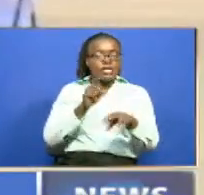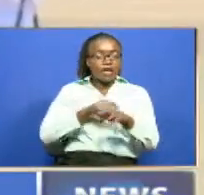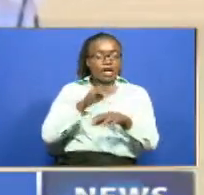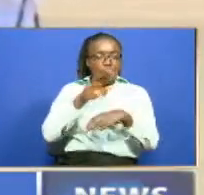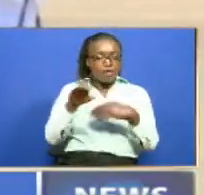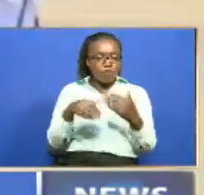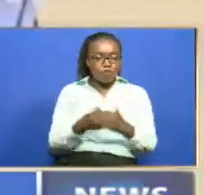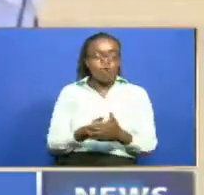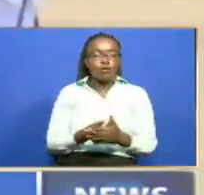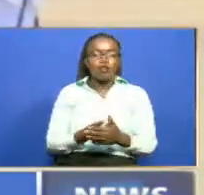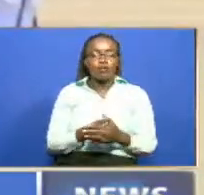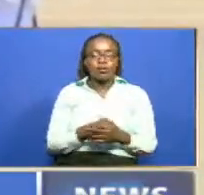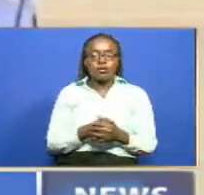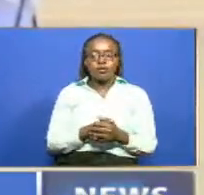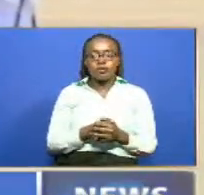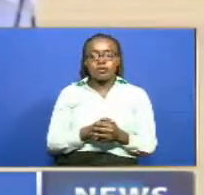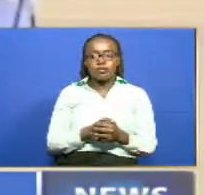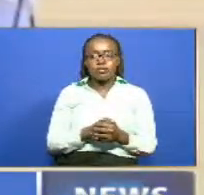times.